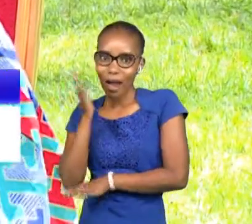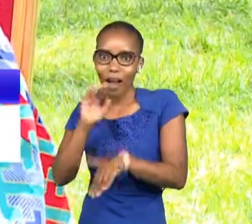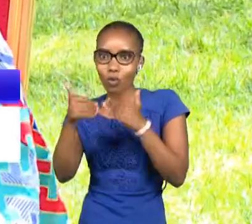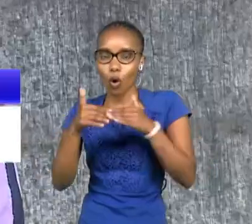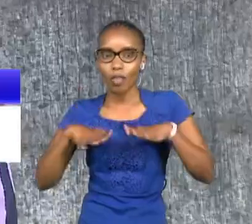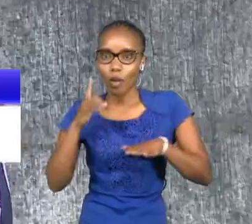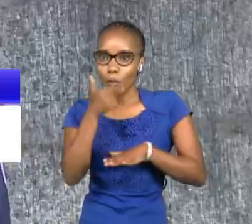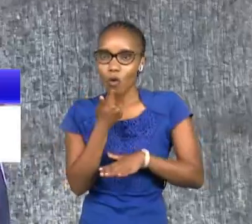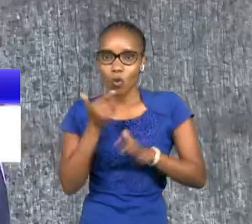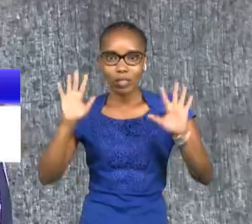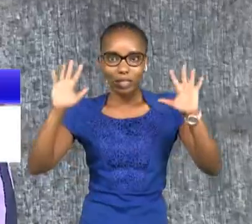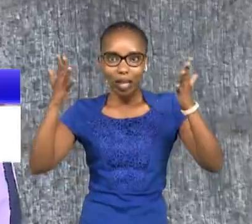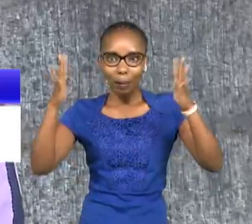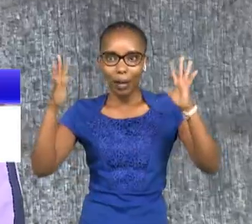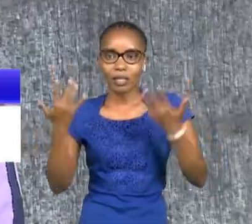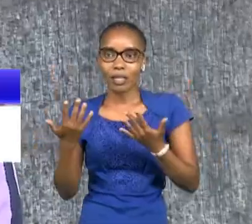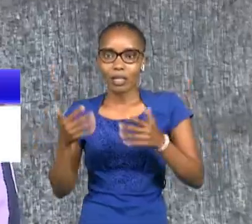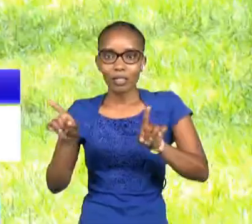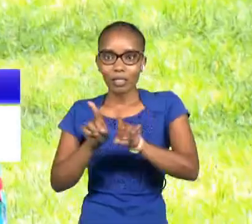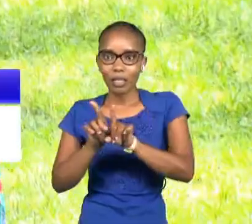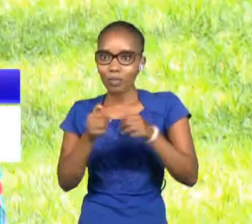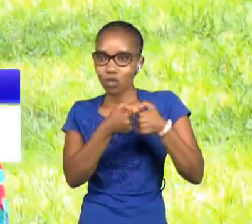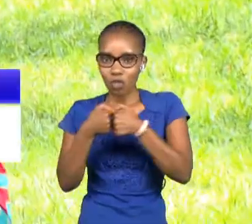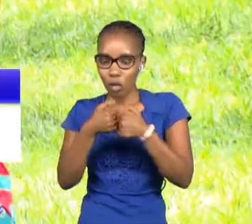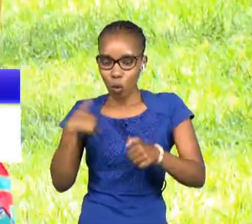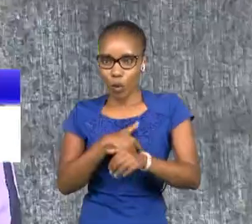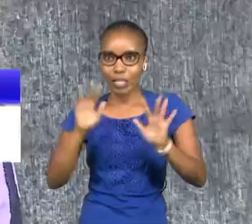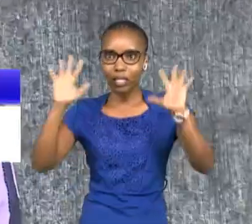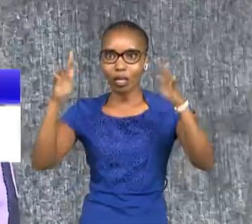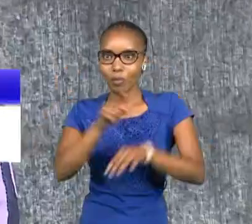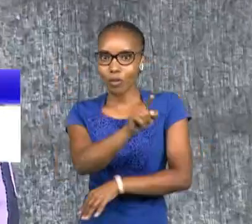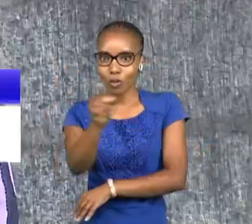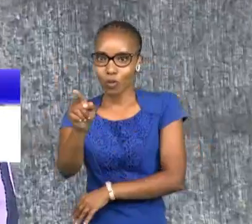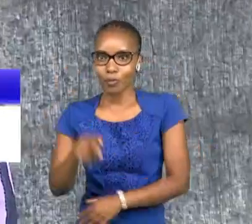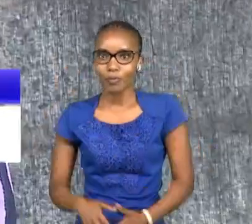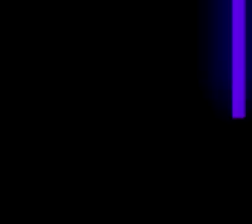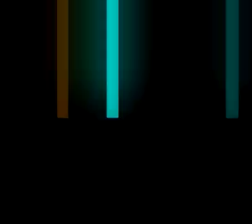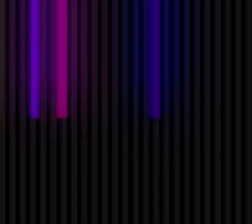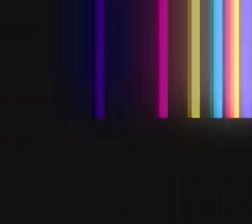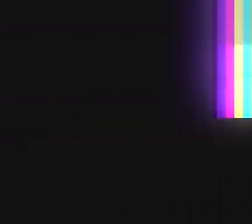there who are celebrating also the same challenges. We celebrate you, and you are our heroes. Yeah.